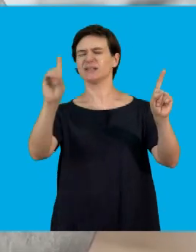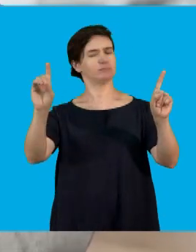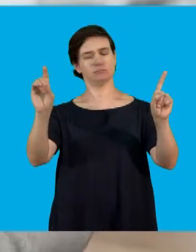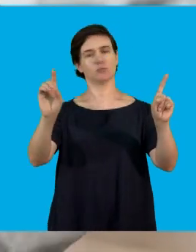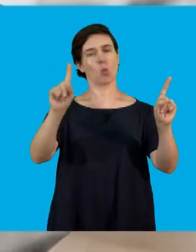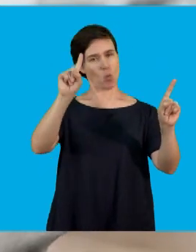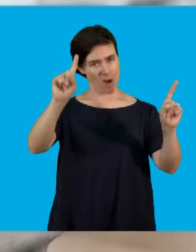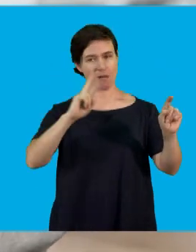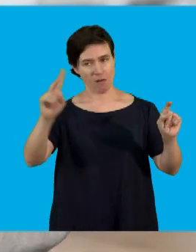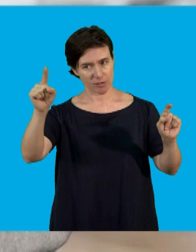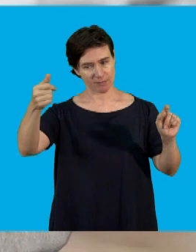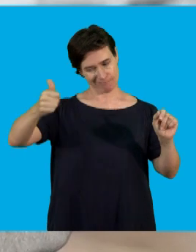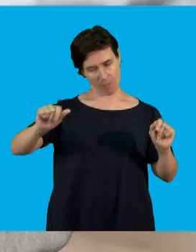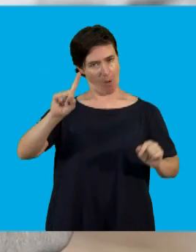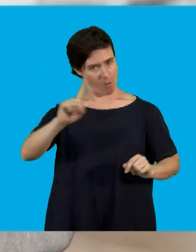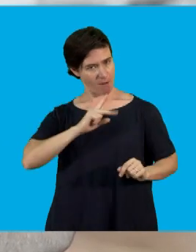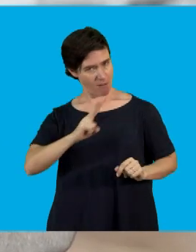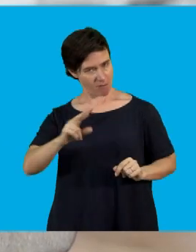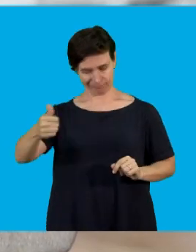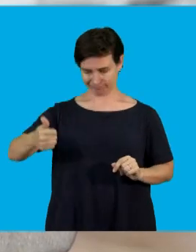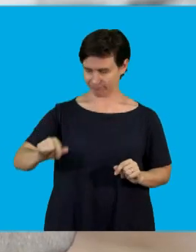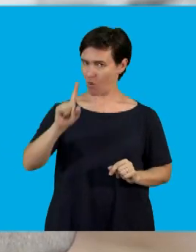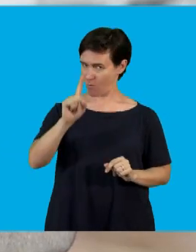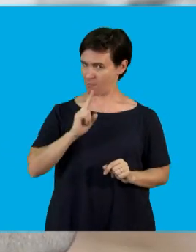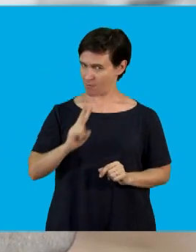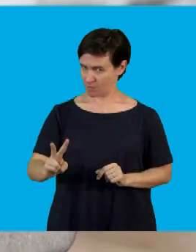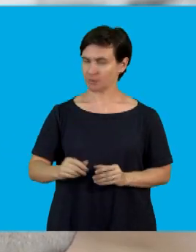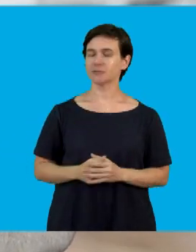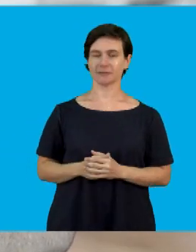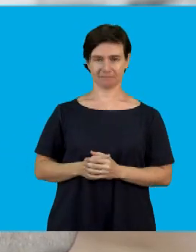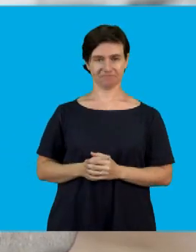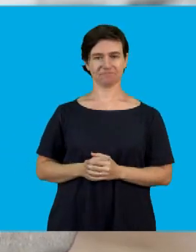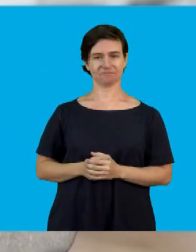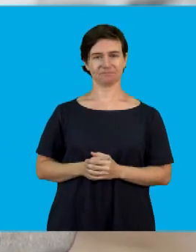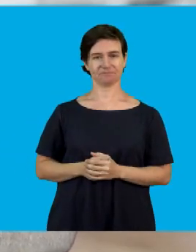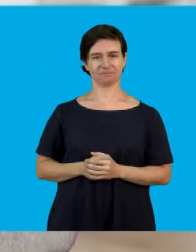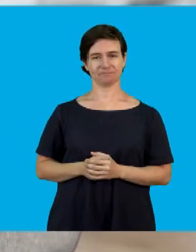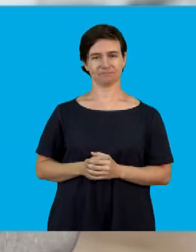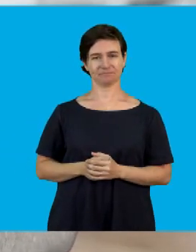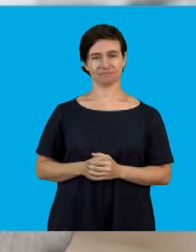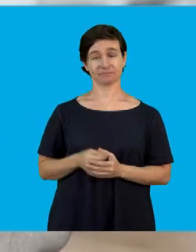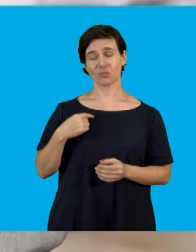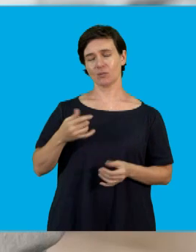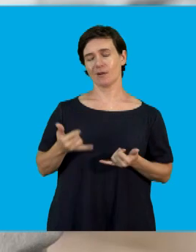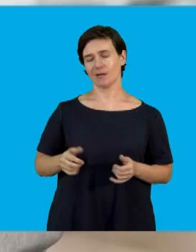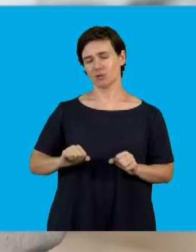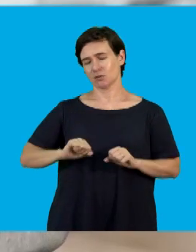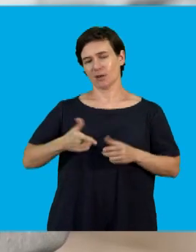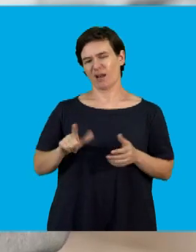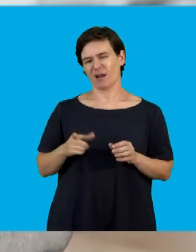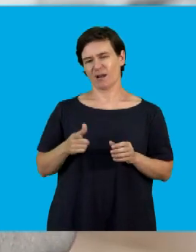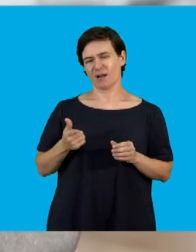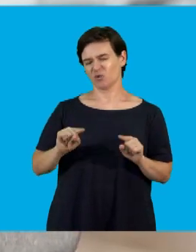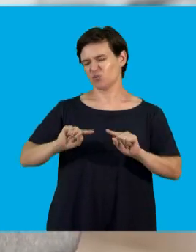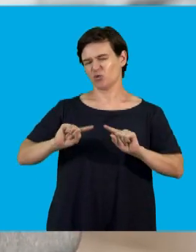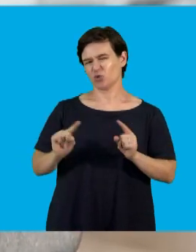than two answers, or more than one answer rather. There's only one correct answer. So we're going to take a quick break,